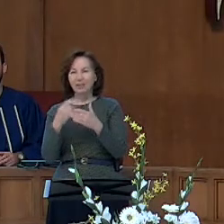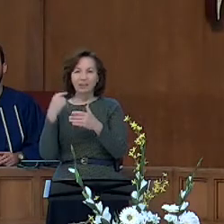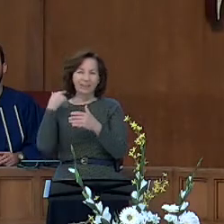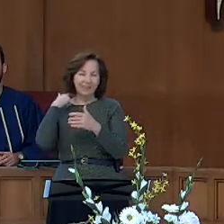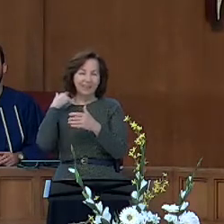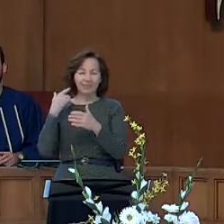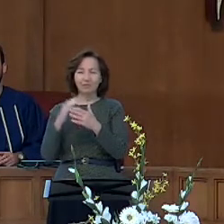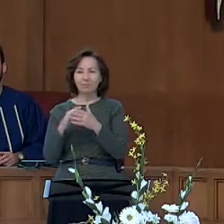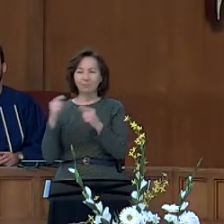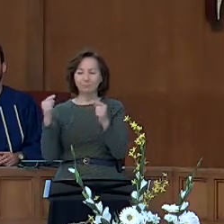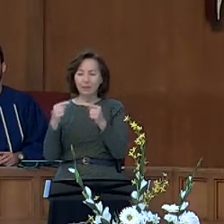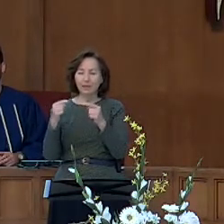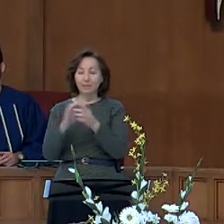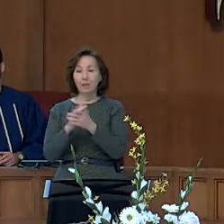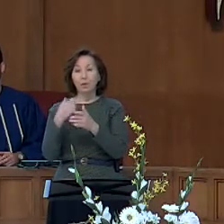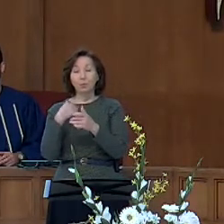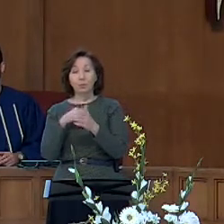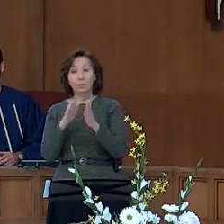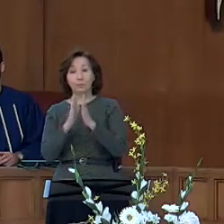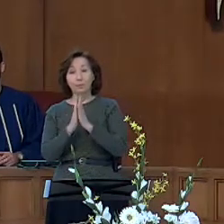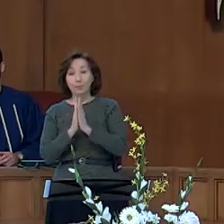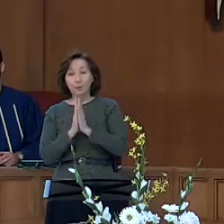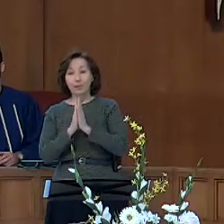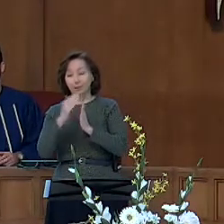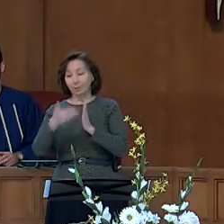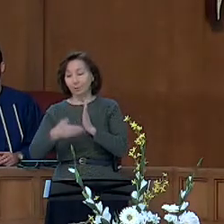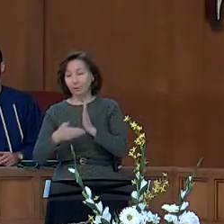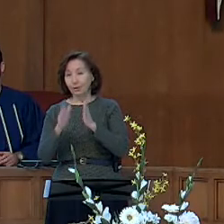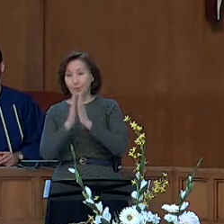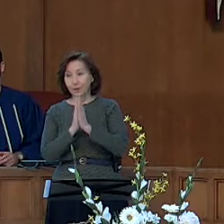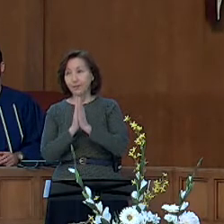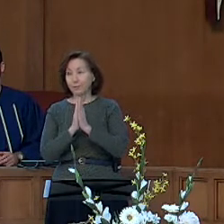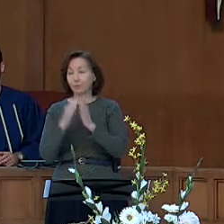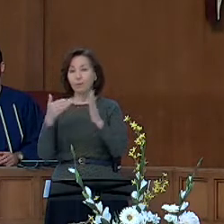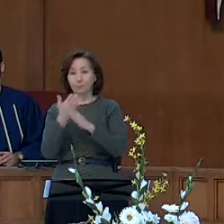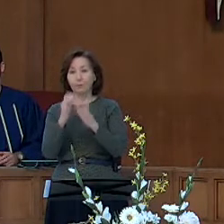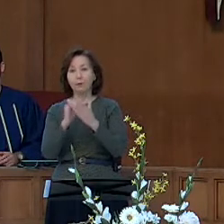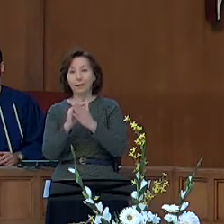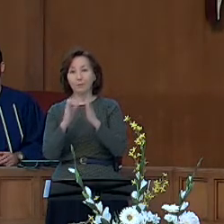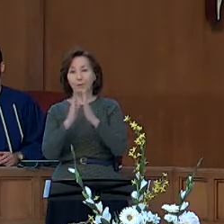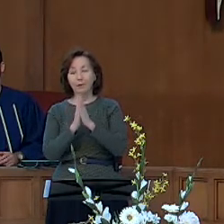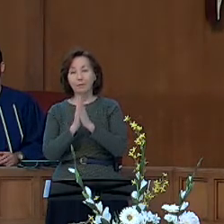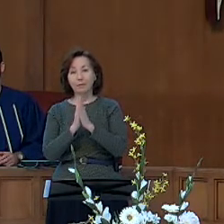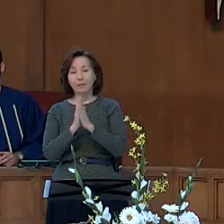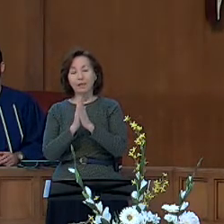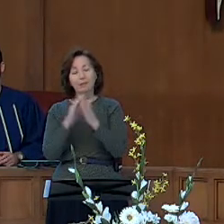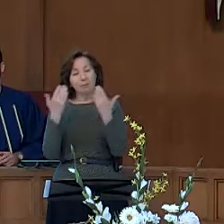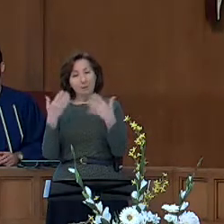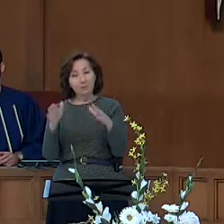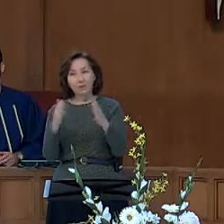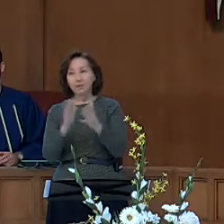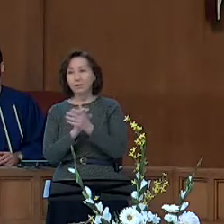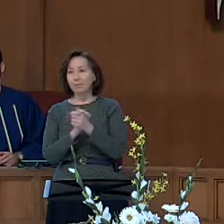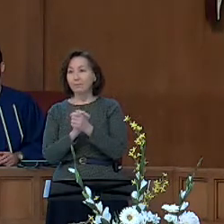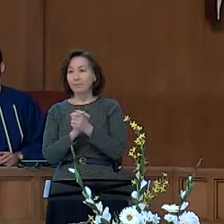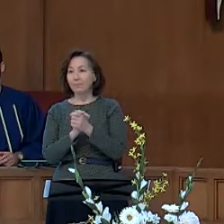spine. And we actually prayed the welcoming prayer, went through that prayer, and when it was over with, how did you feel